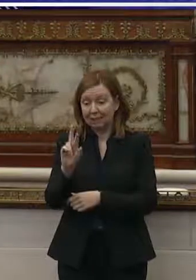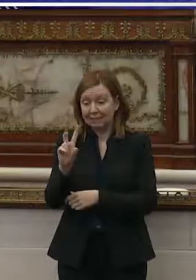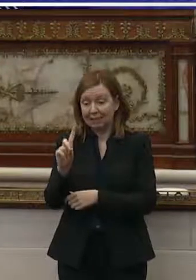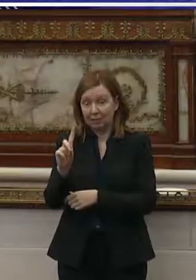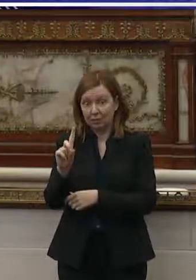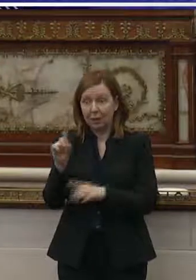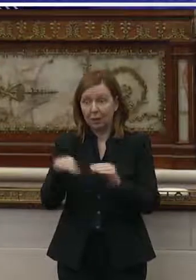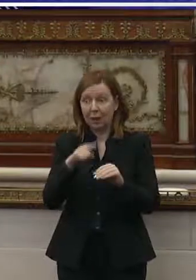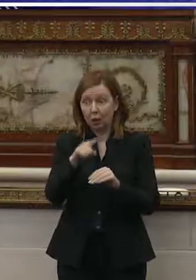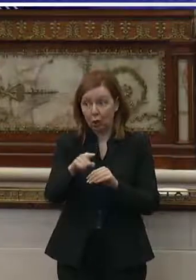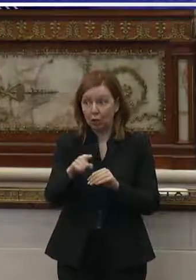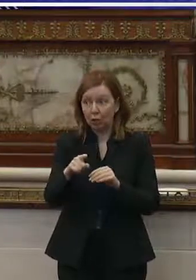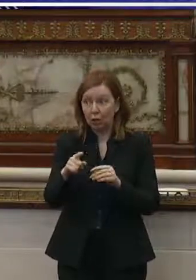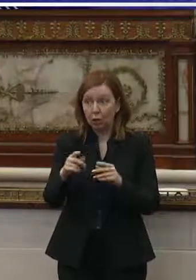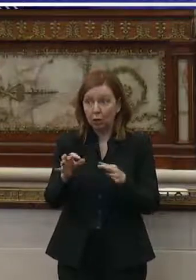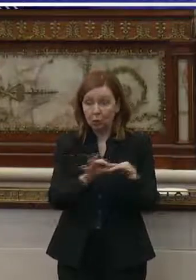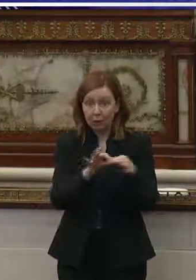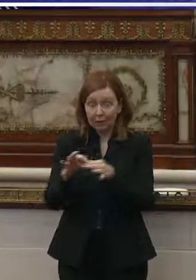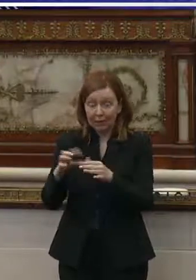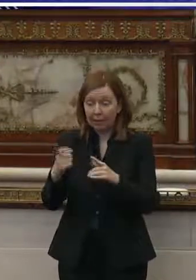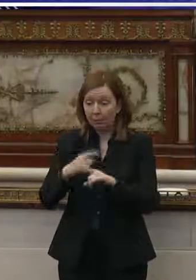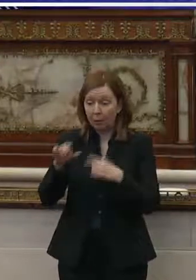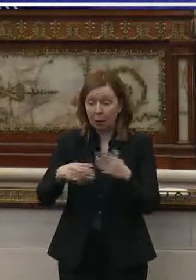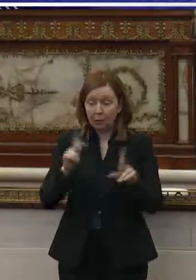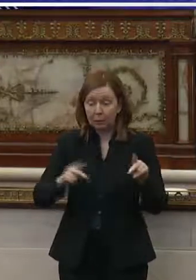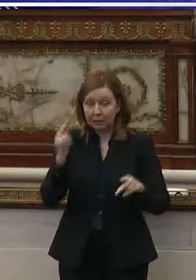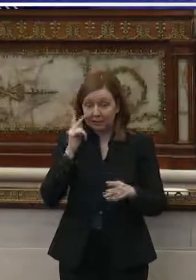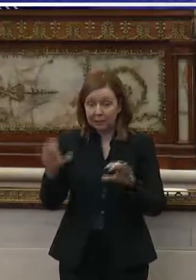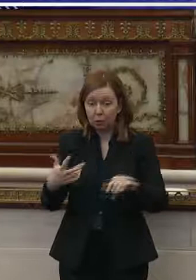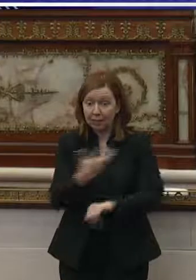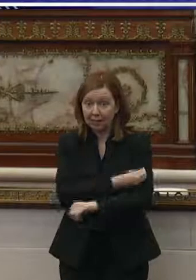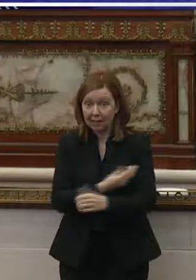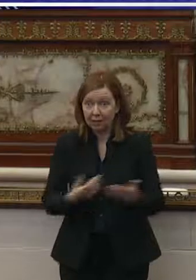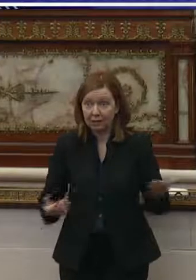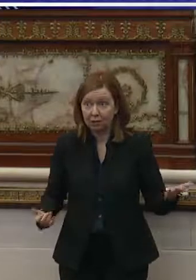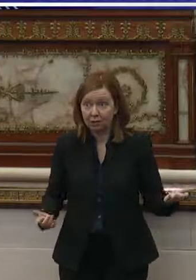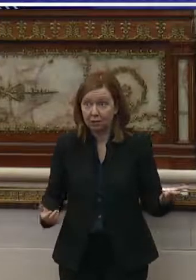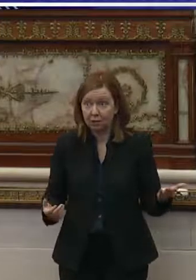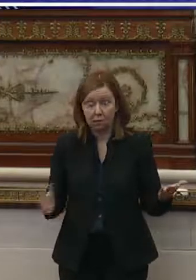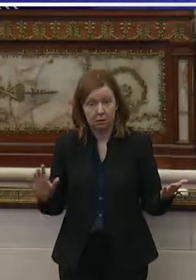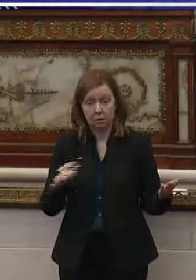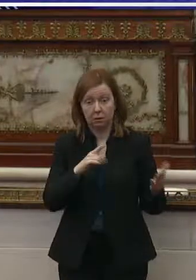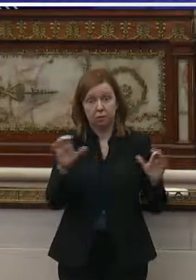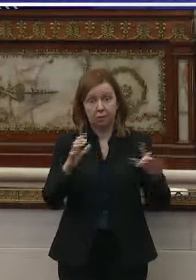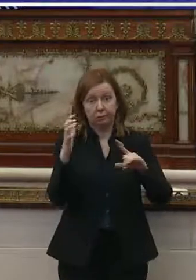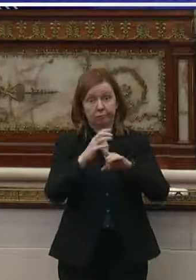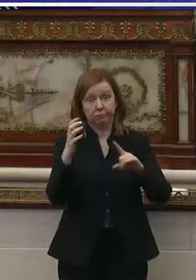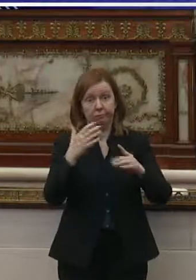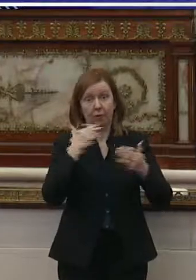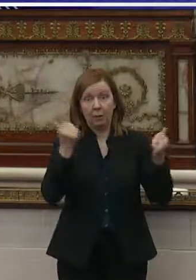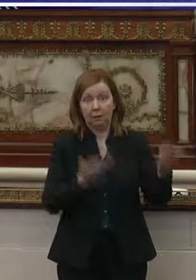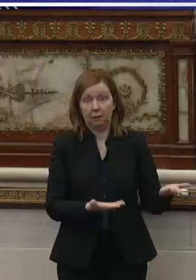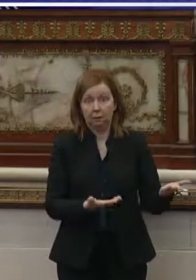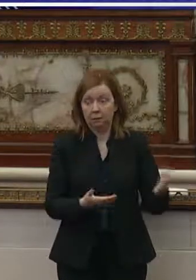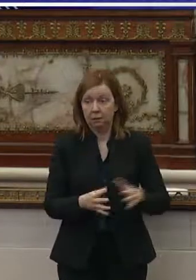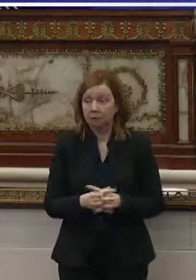site, coordinating, because from all the people I've seen who are doing the vaccinations, I will tell you, I think she's doing one of the best jobs in the